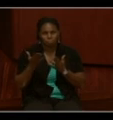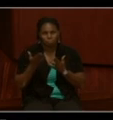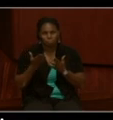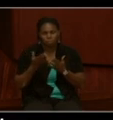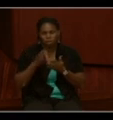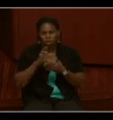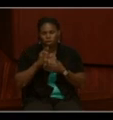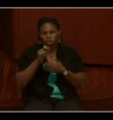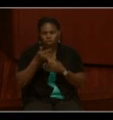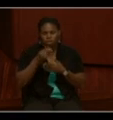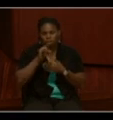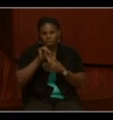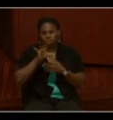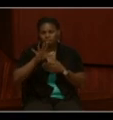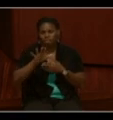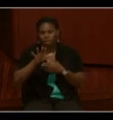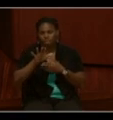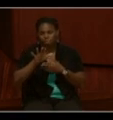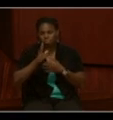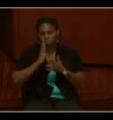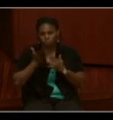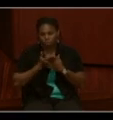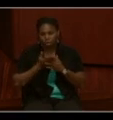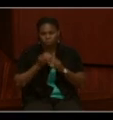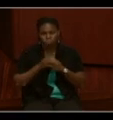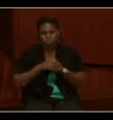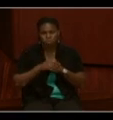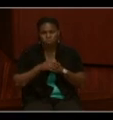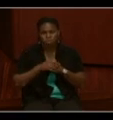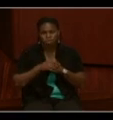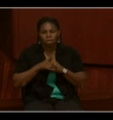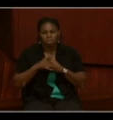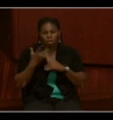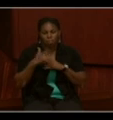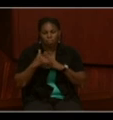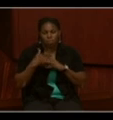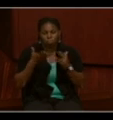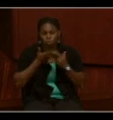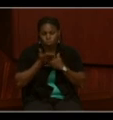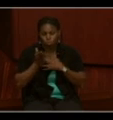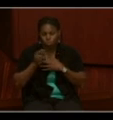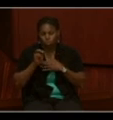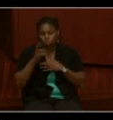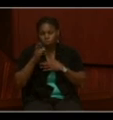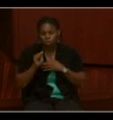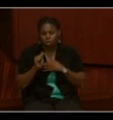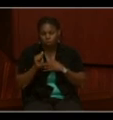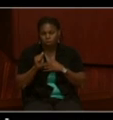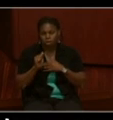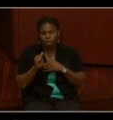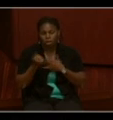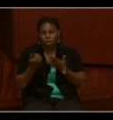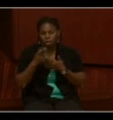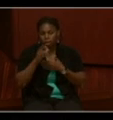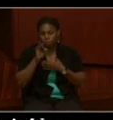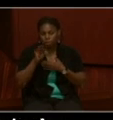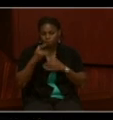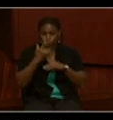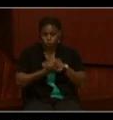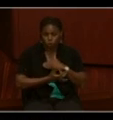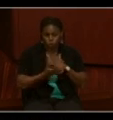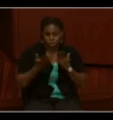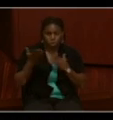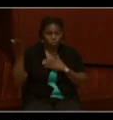RG85 files, so yes, INS files, that are available through NARA. I made reference earlier in the presentation